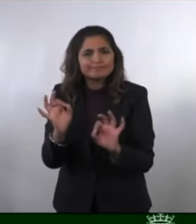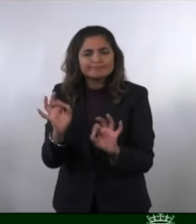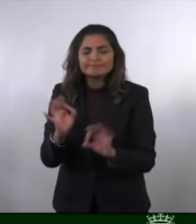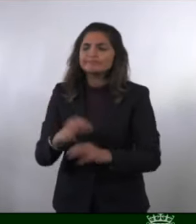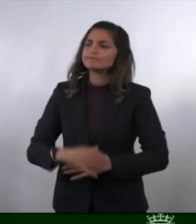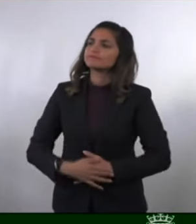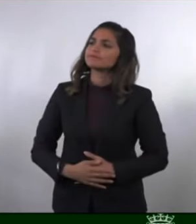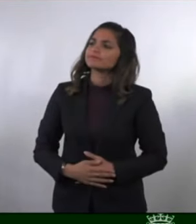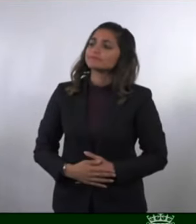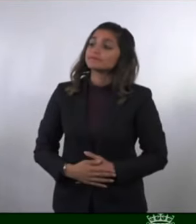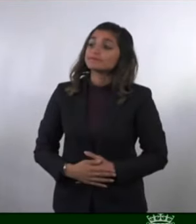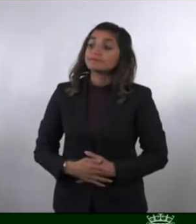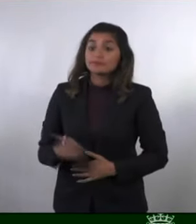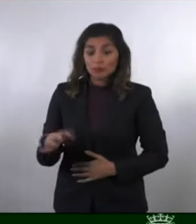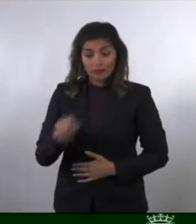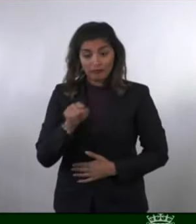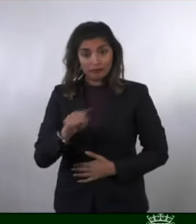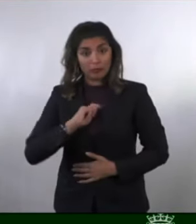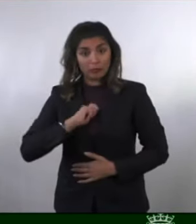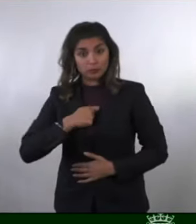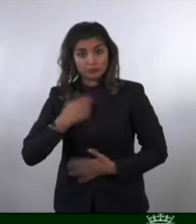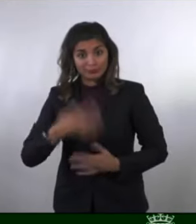Have you pressed the button by mistake?